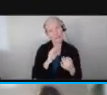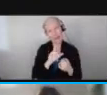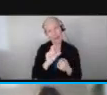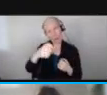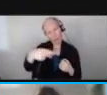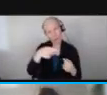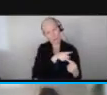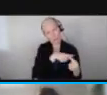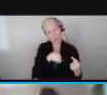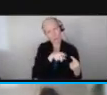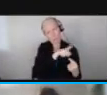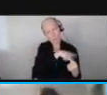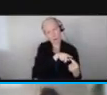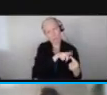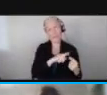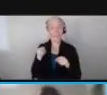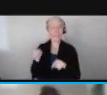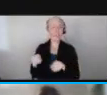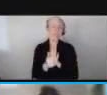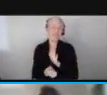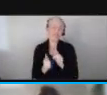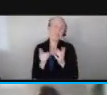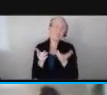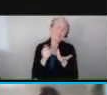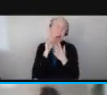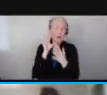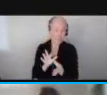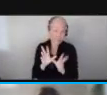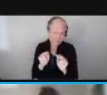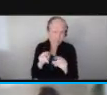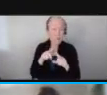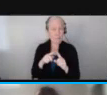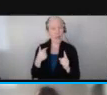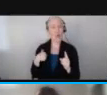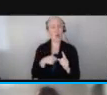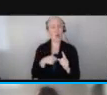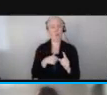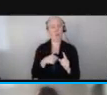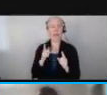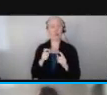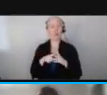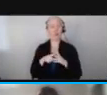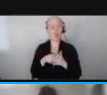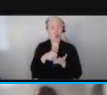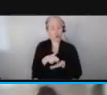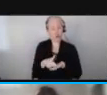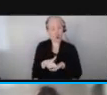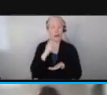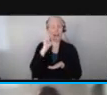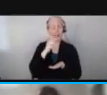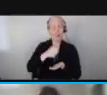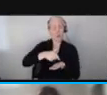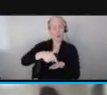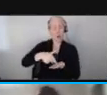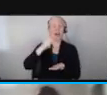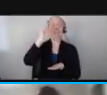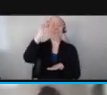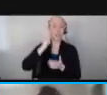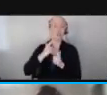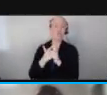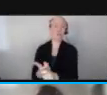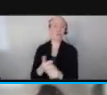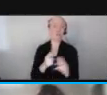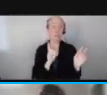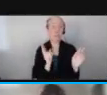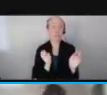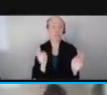this point. Let's look at it in the vein of we are going to crawl first, then walk, and then we will run. Right now, we're looking at them in